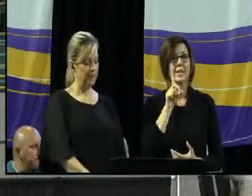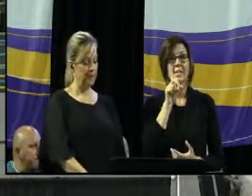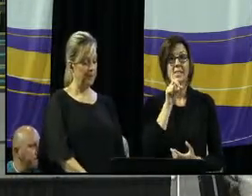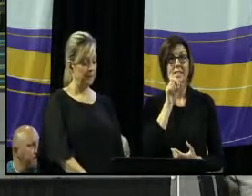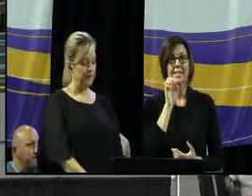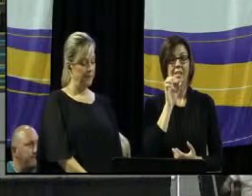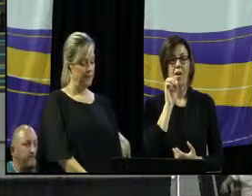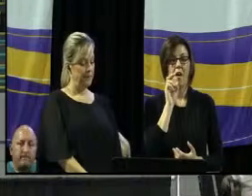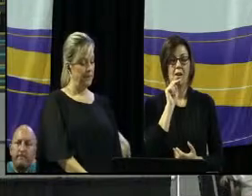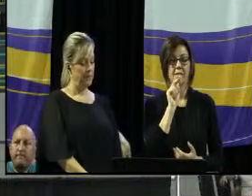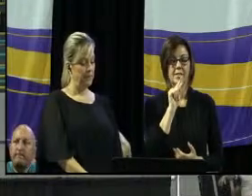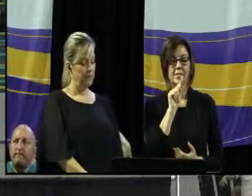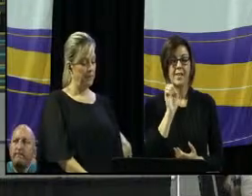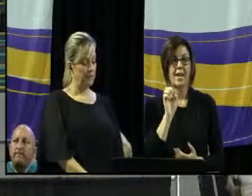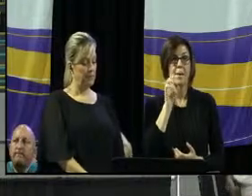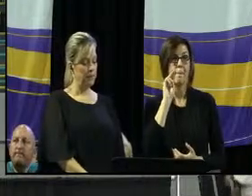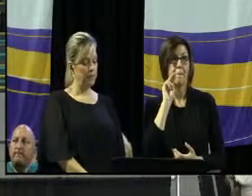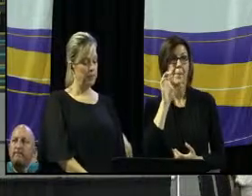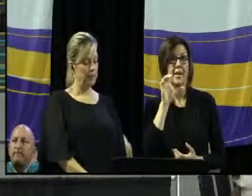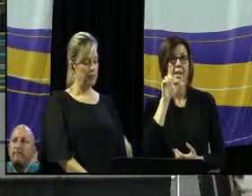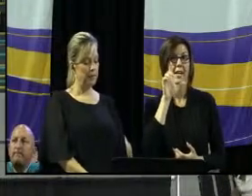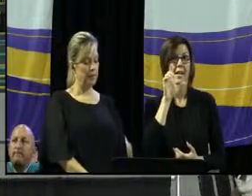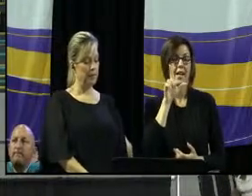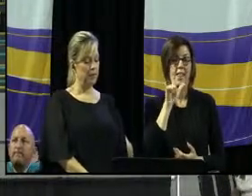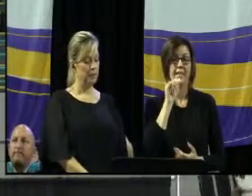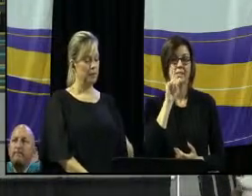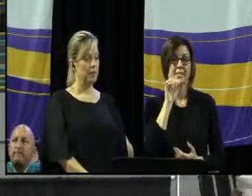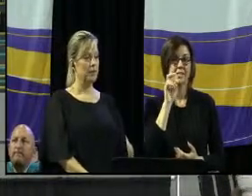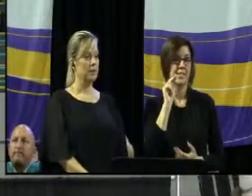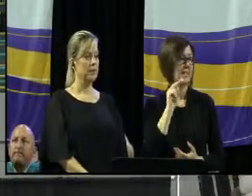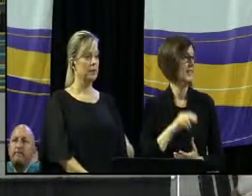Deontay Joseph McClinton.